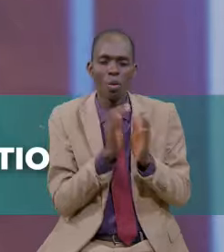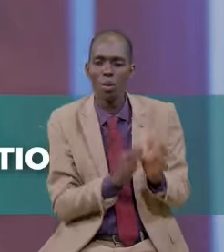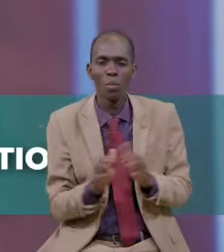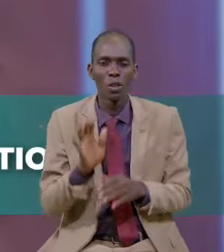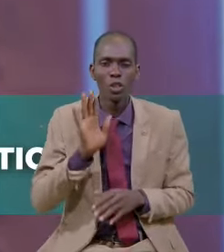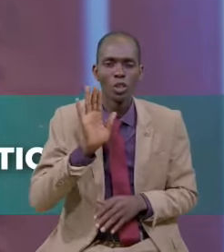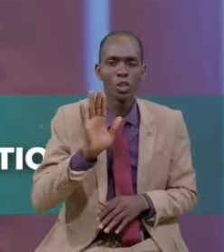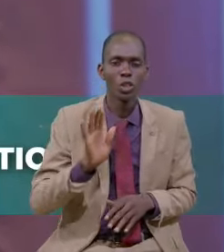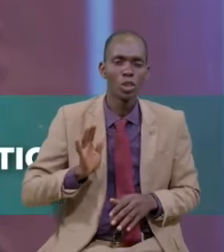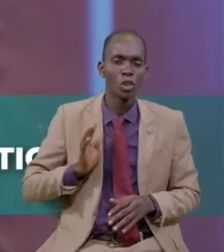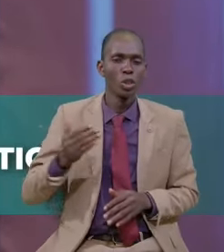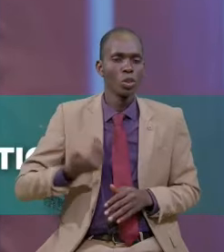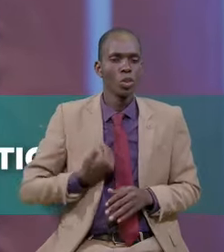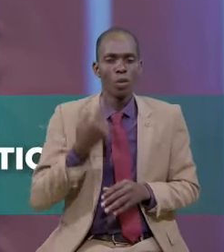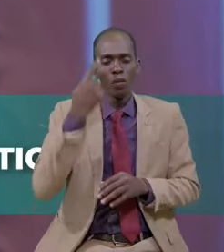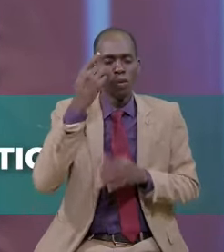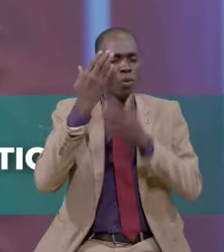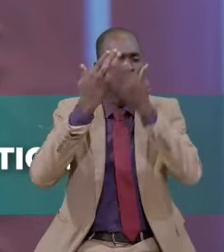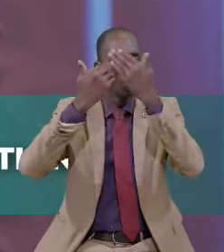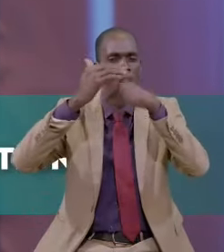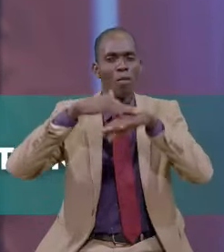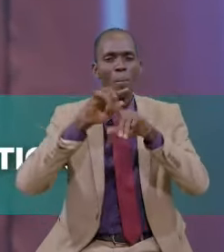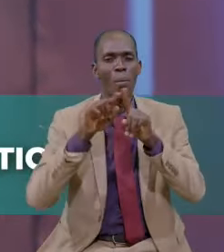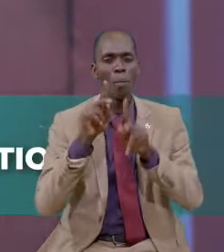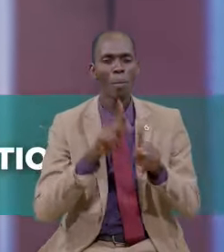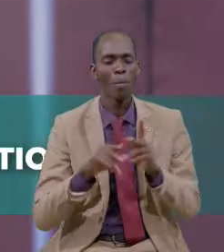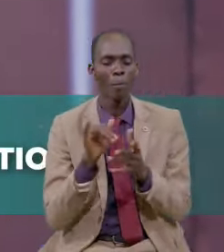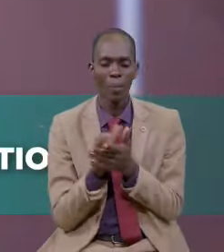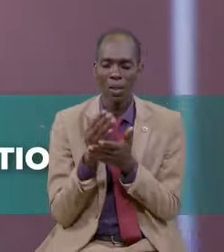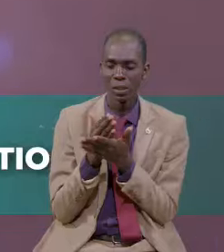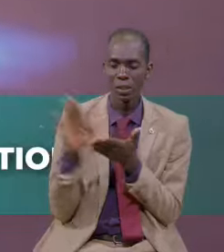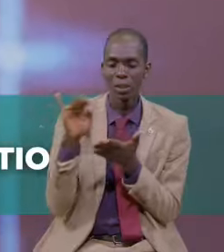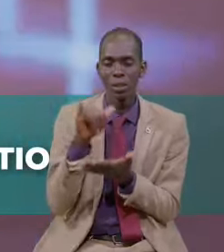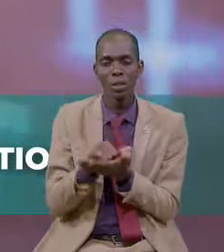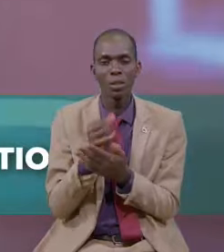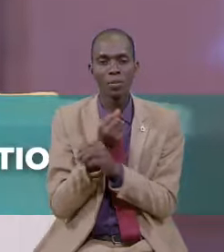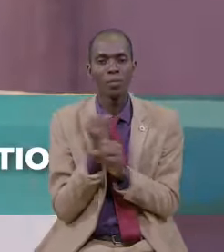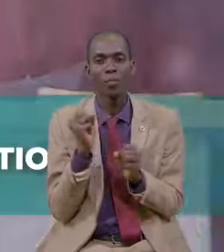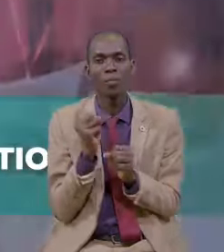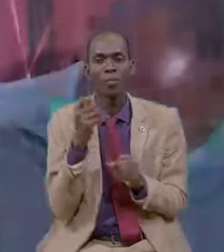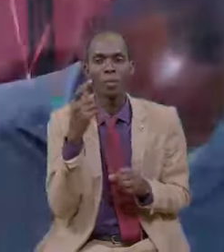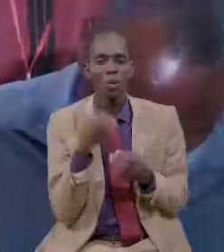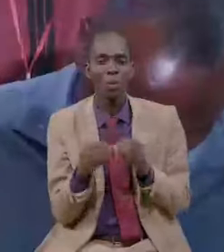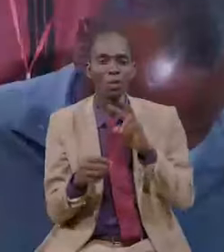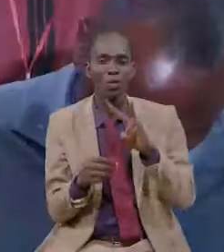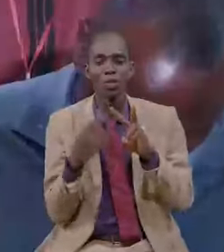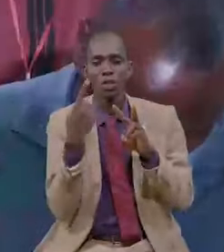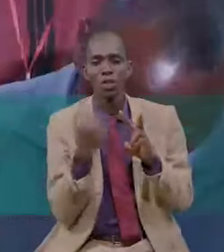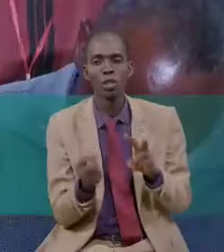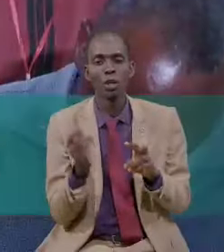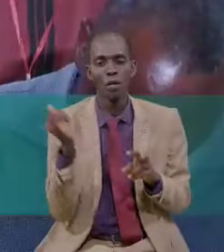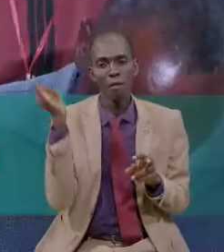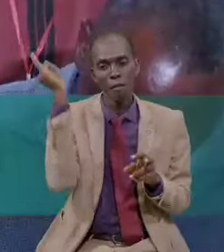But the people who reject that salvation. Number two, the foolish replacement